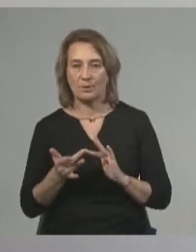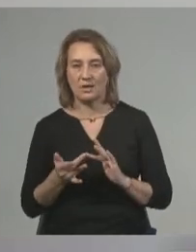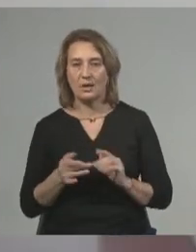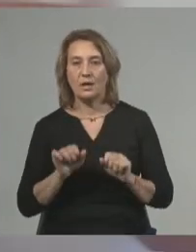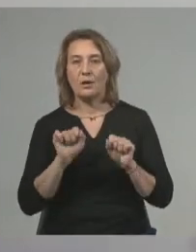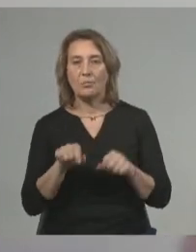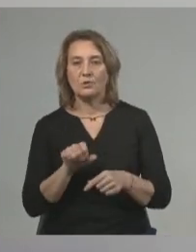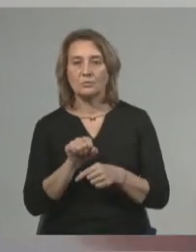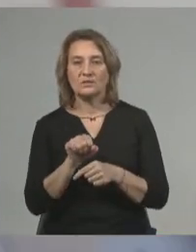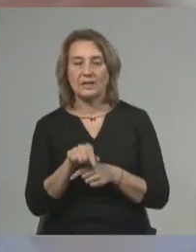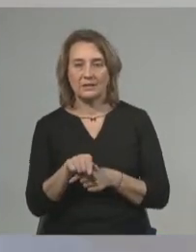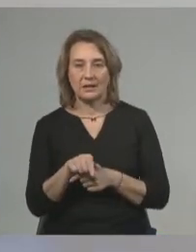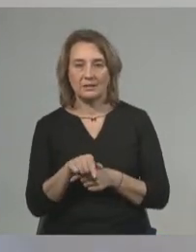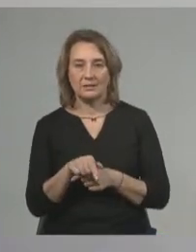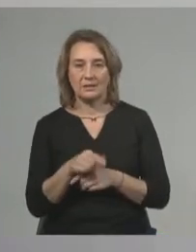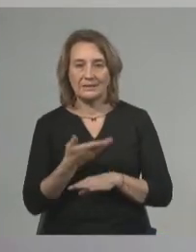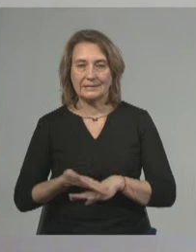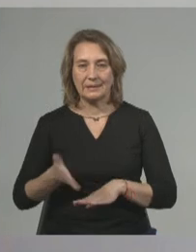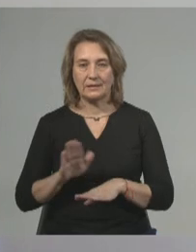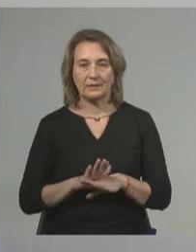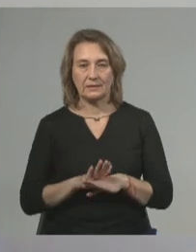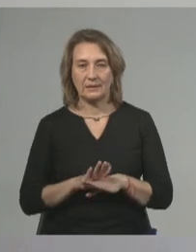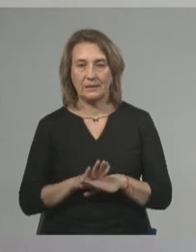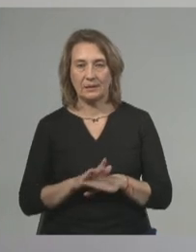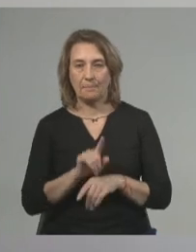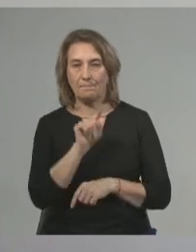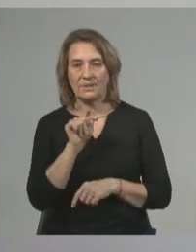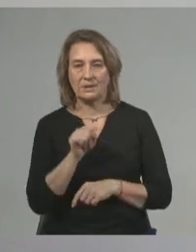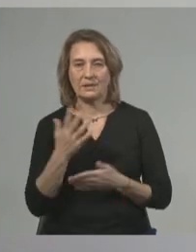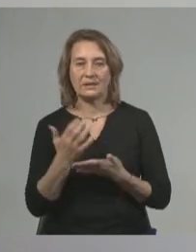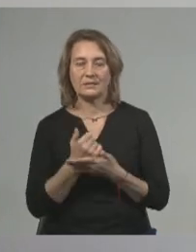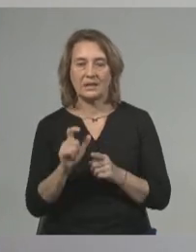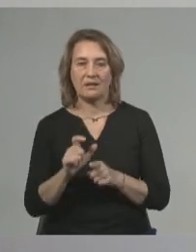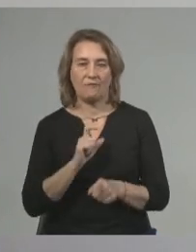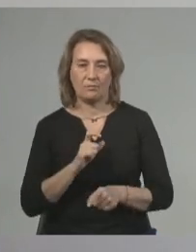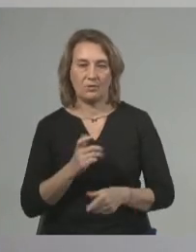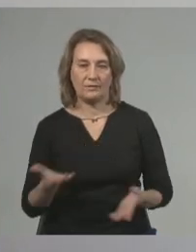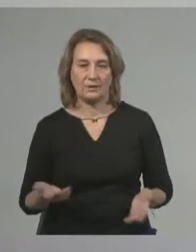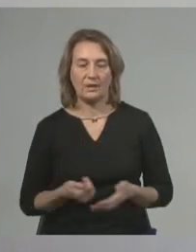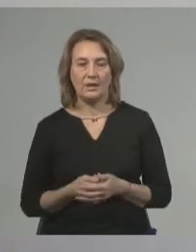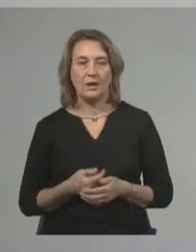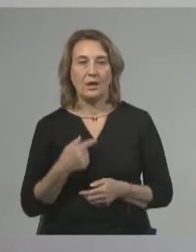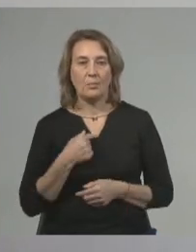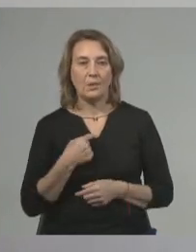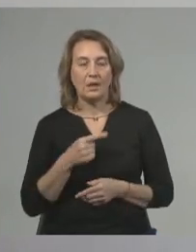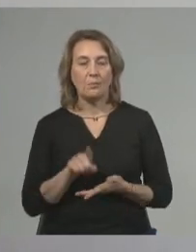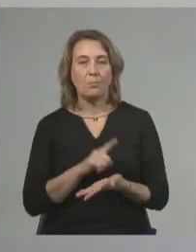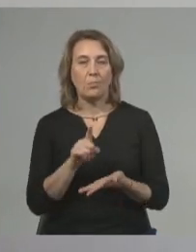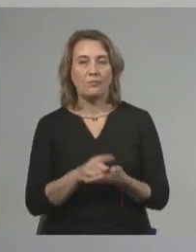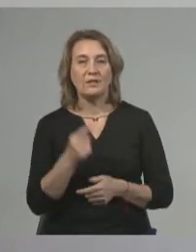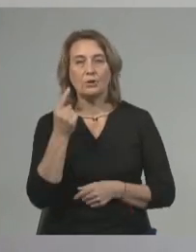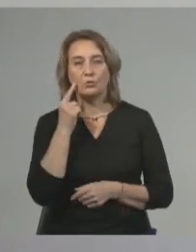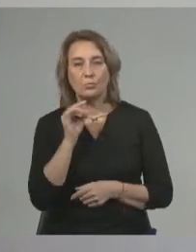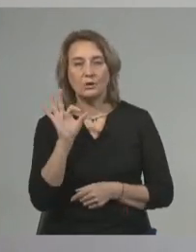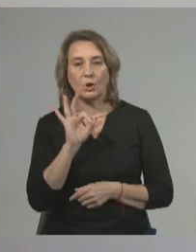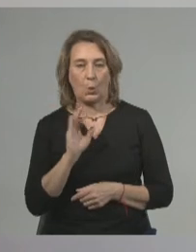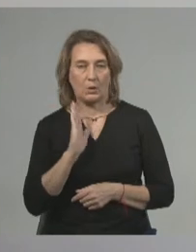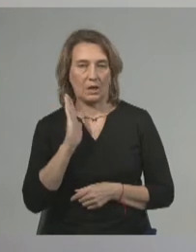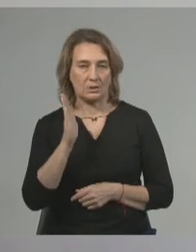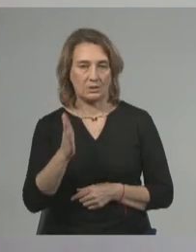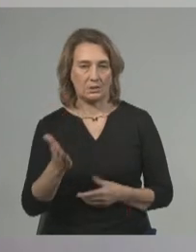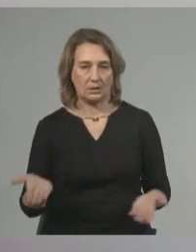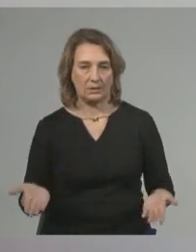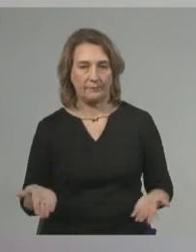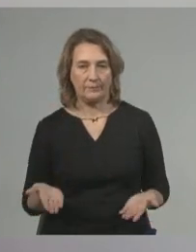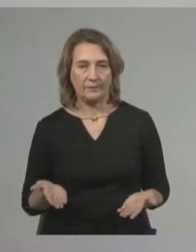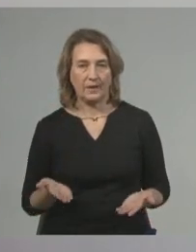break things break things who cares about the consequences i think that that's always going to be the case technology will probably always be